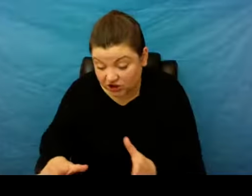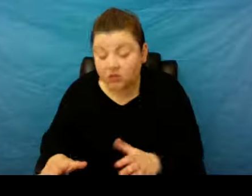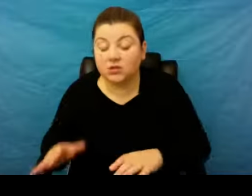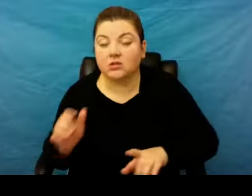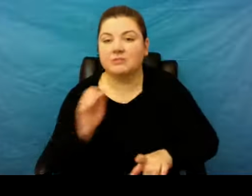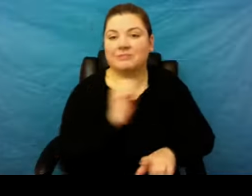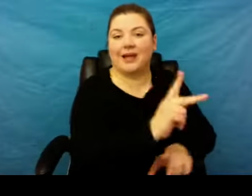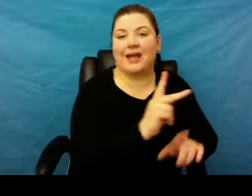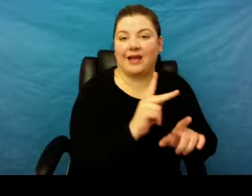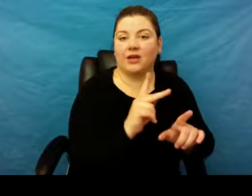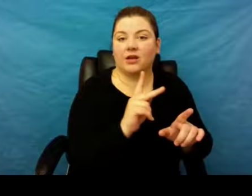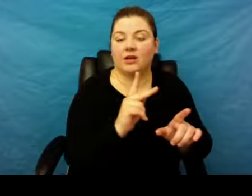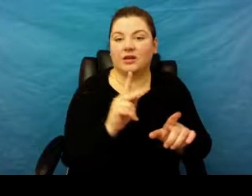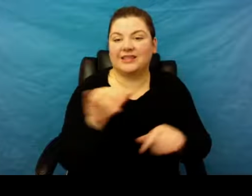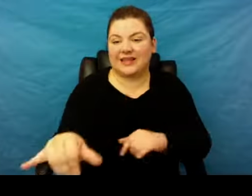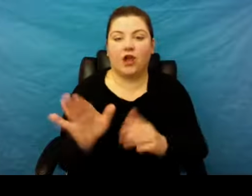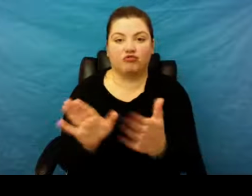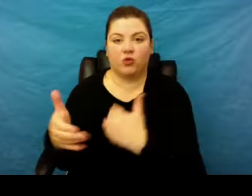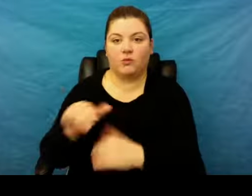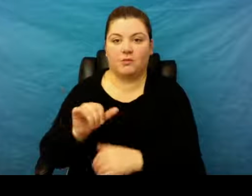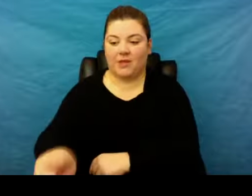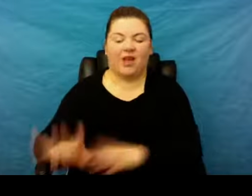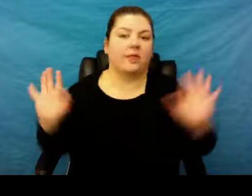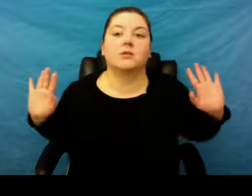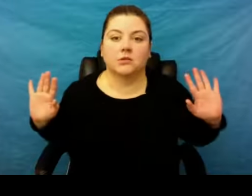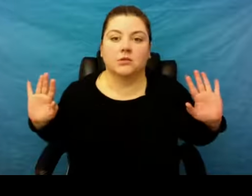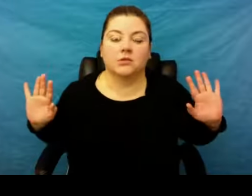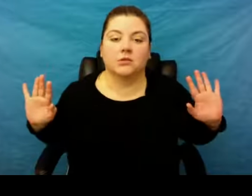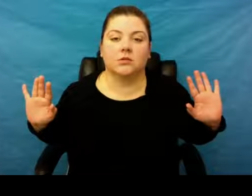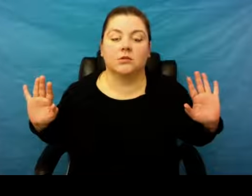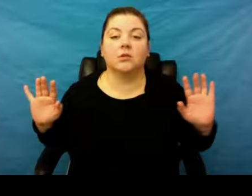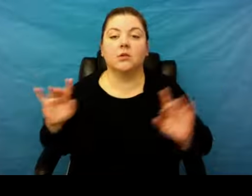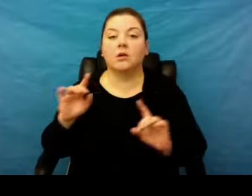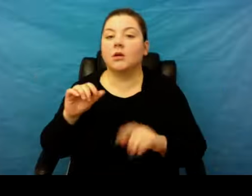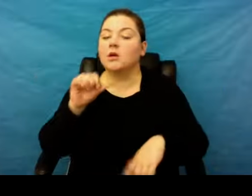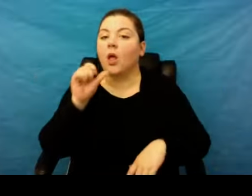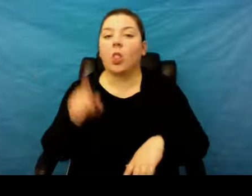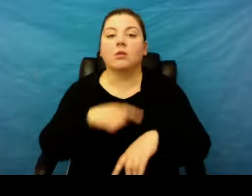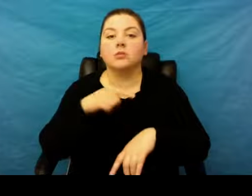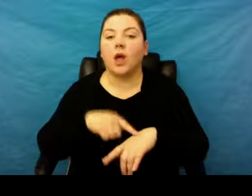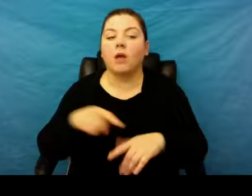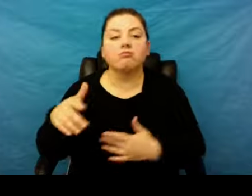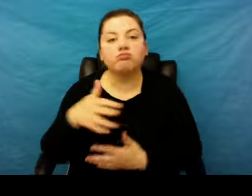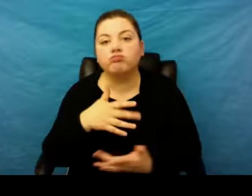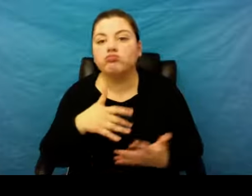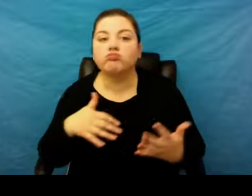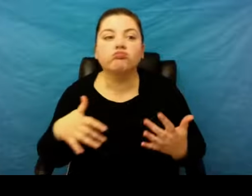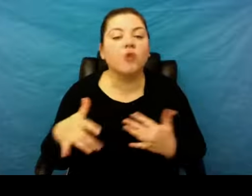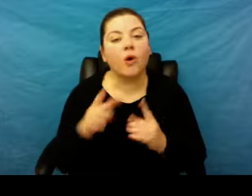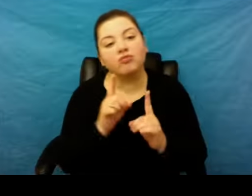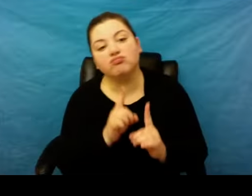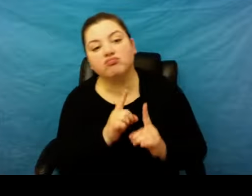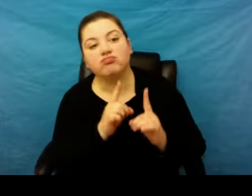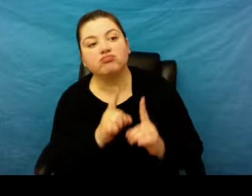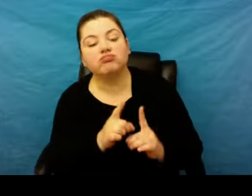would go back to my room. And so the point is to not have sustained contact with someone in your home who